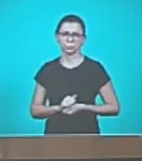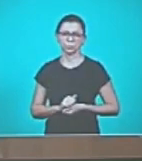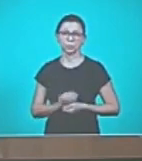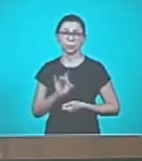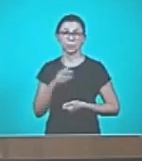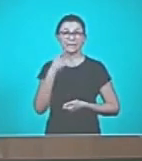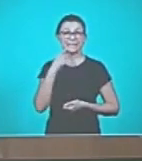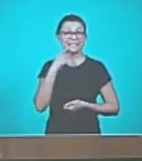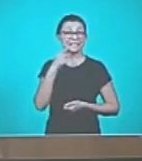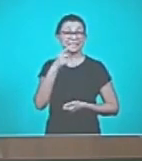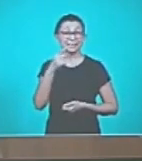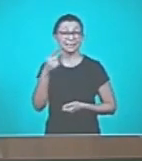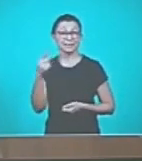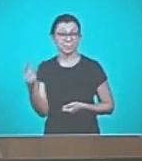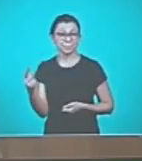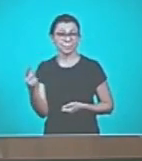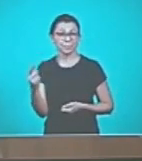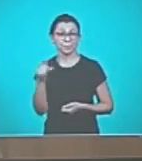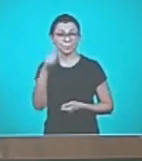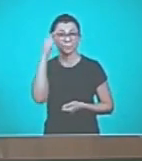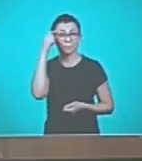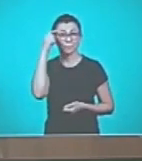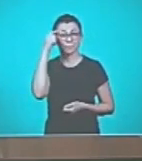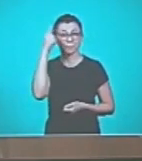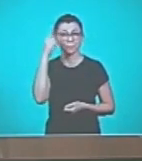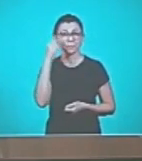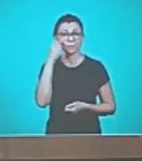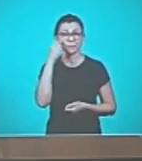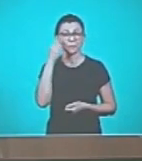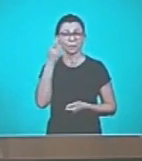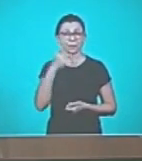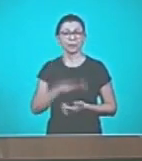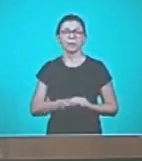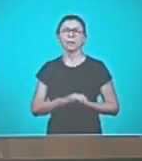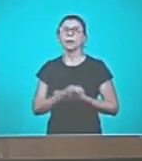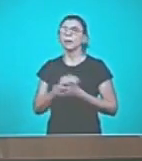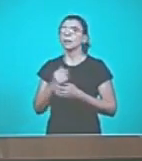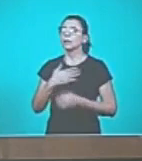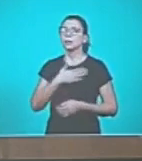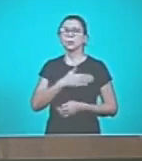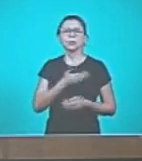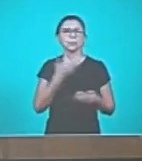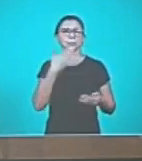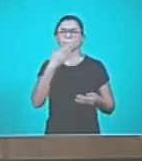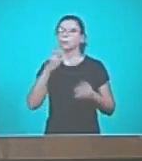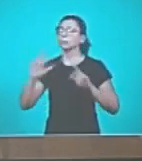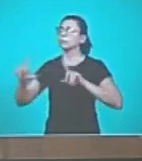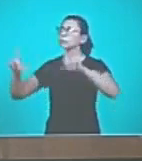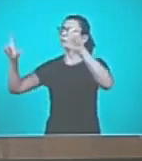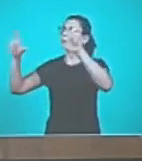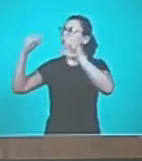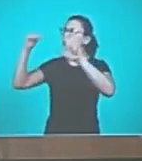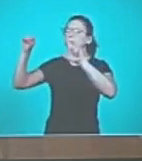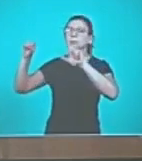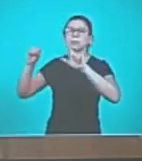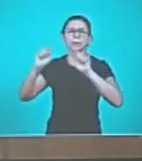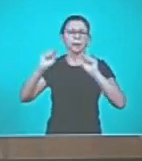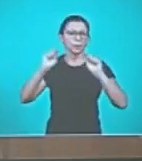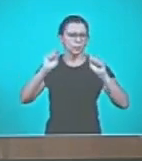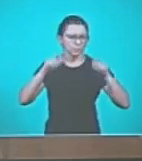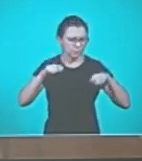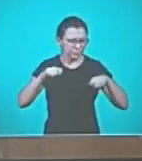only this week, I would like even to show here on the projection. I don't know if it is